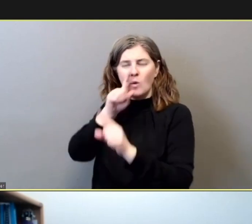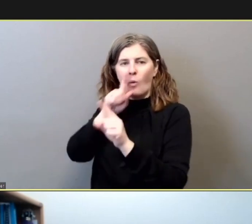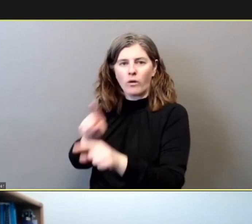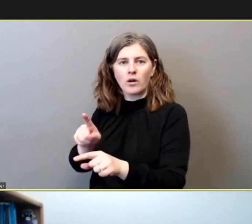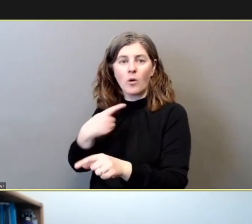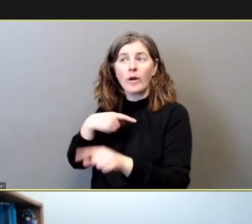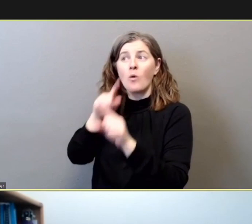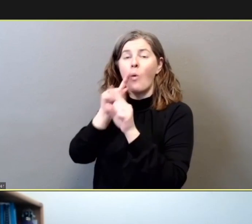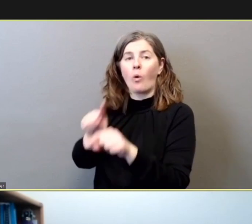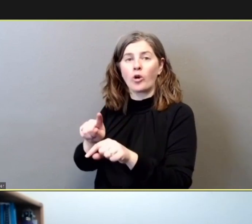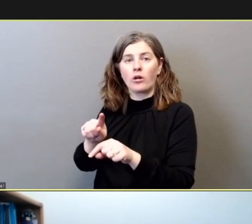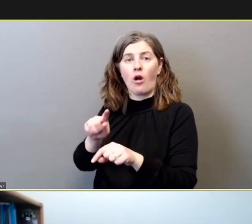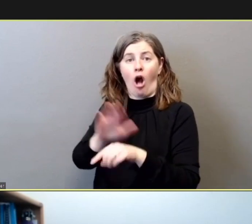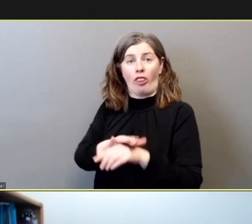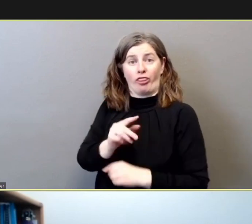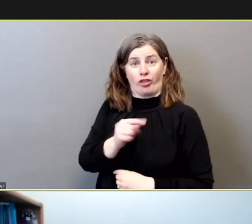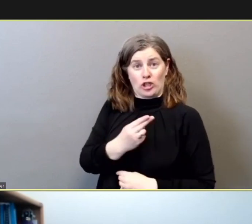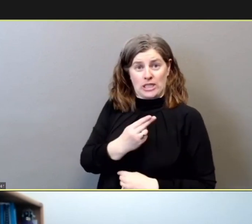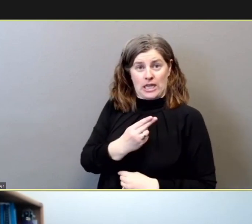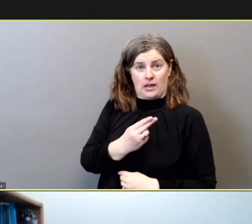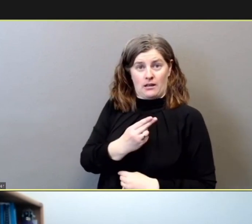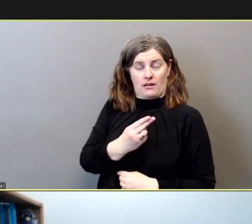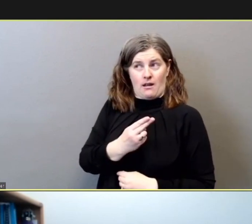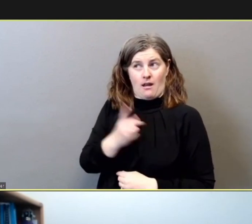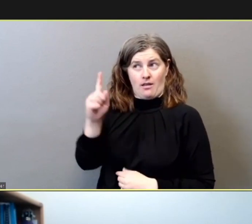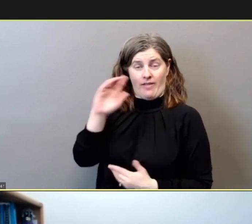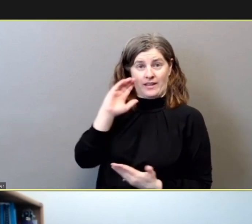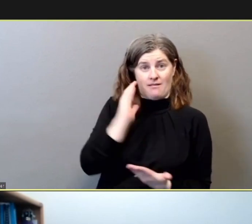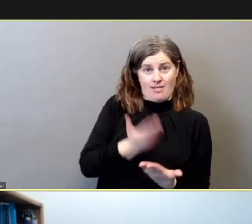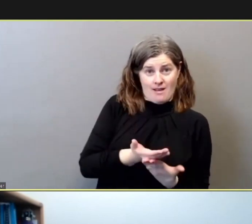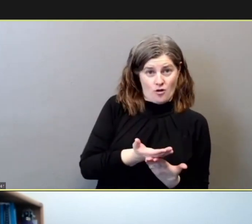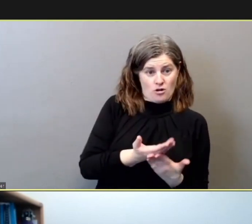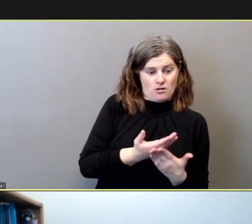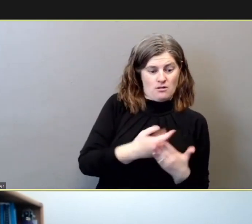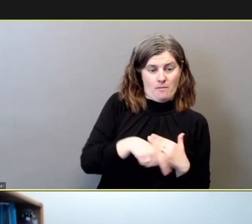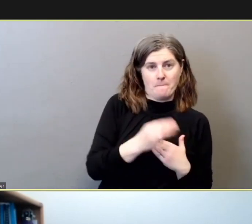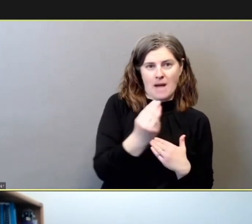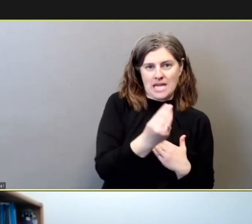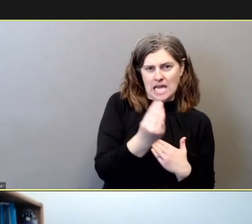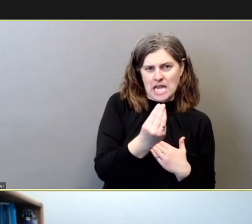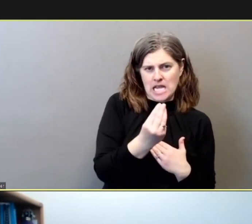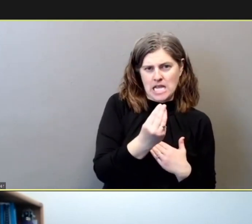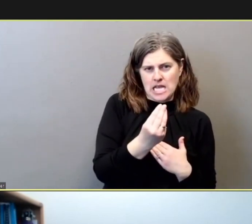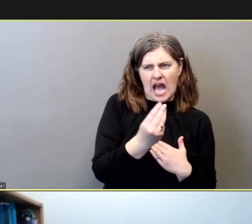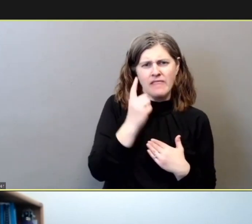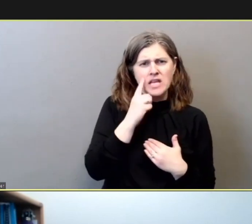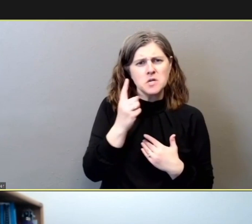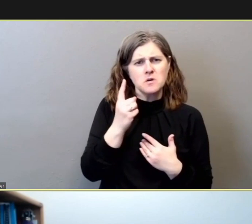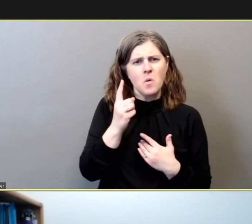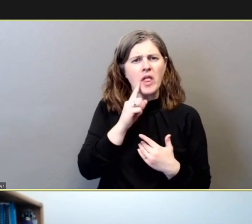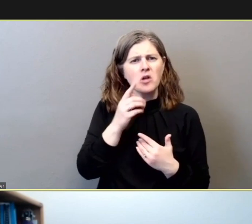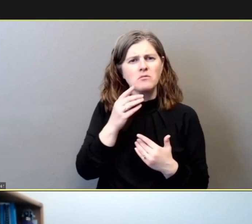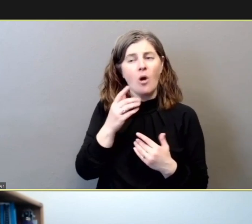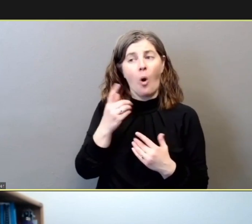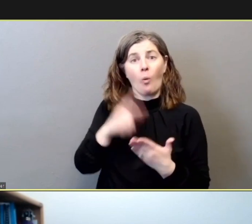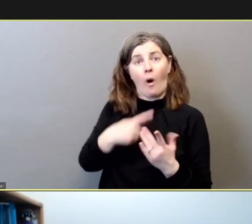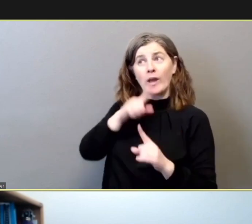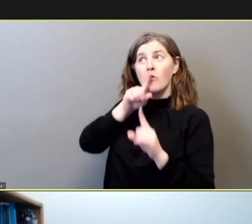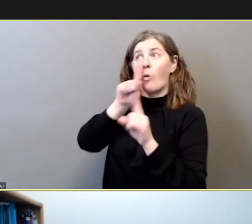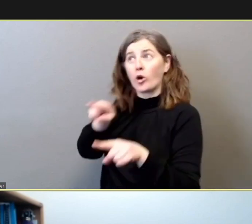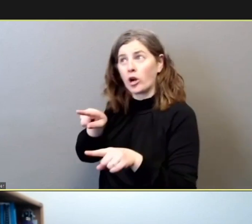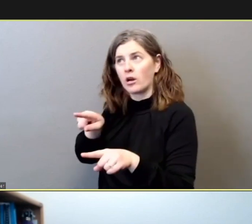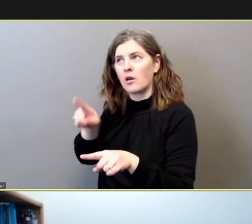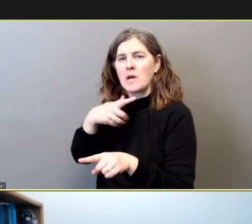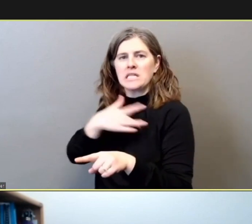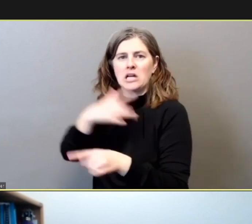those by Thursday. They get delivered on Monday. In general, I think there's been a pretty close correspondence. And I